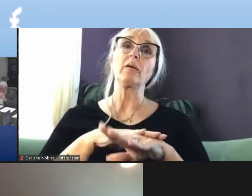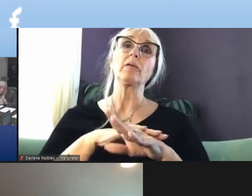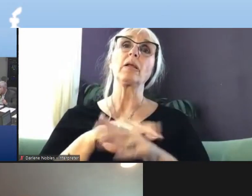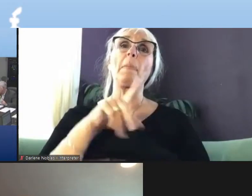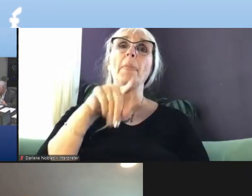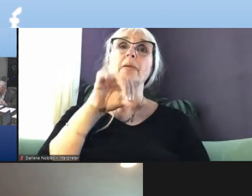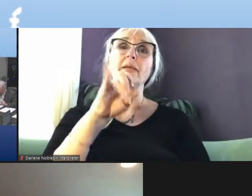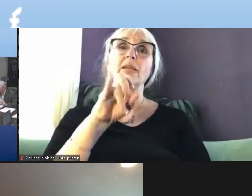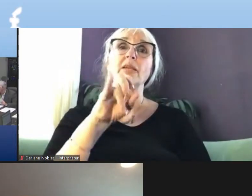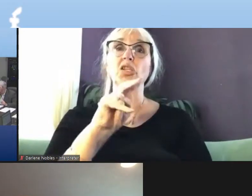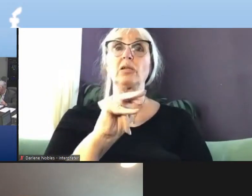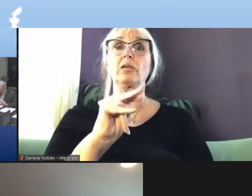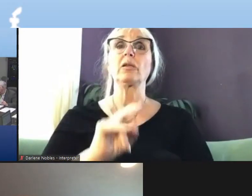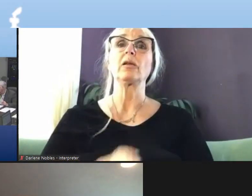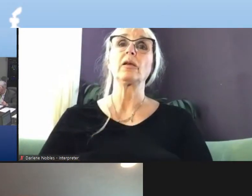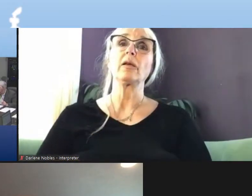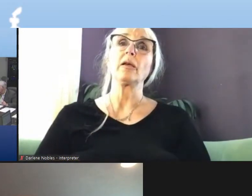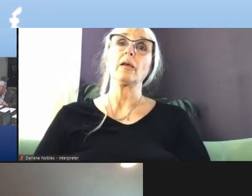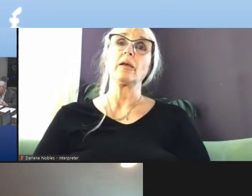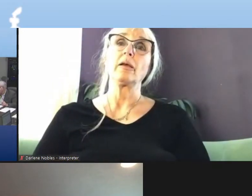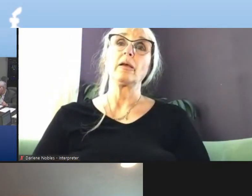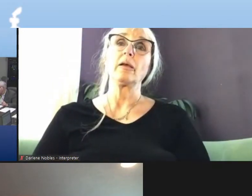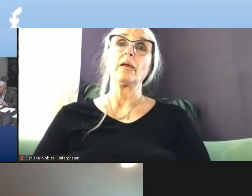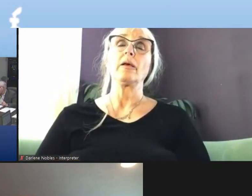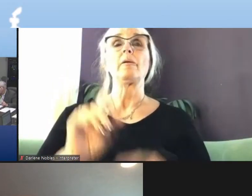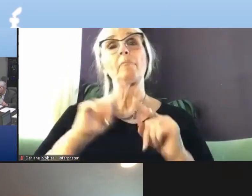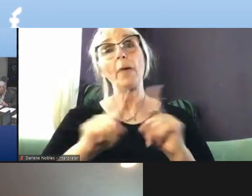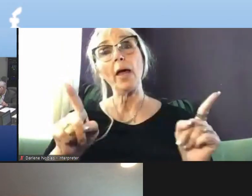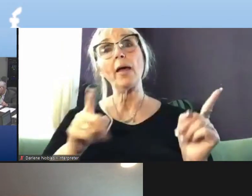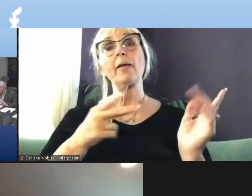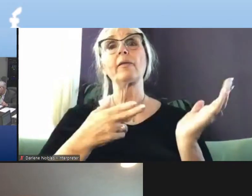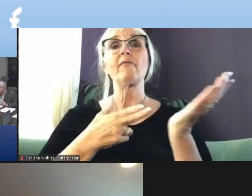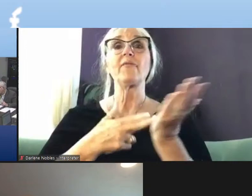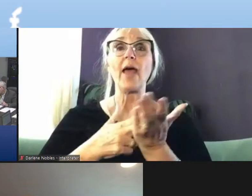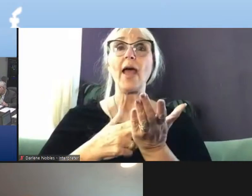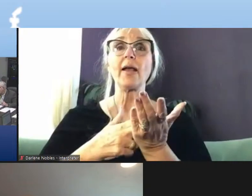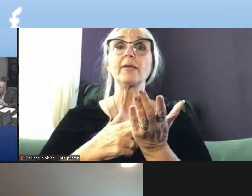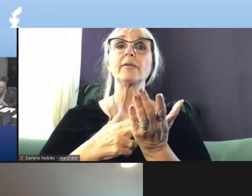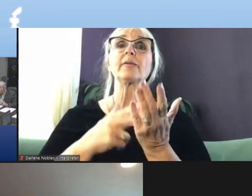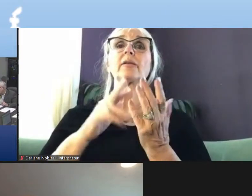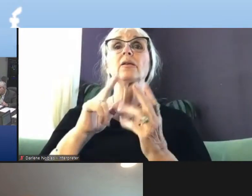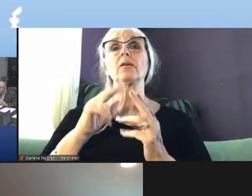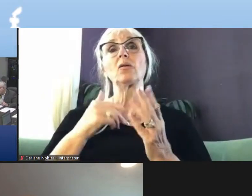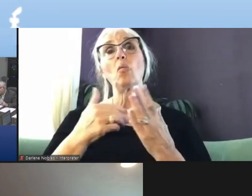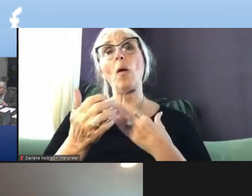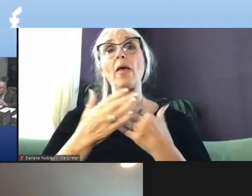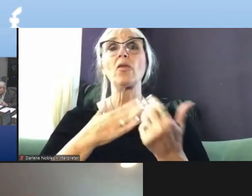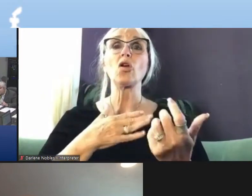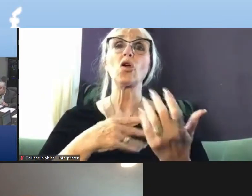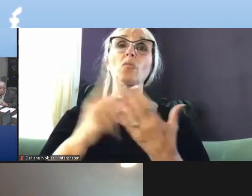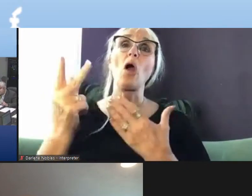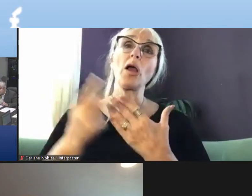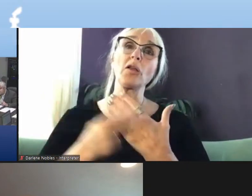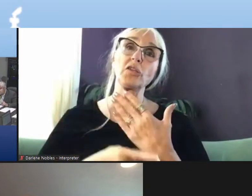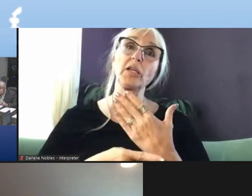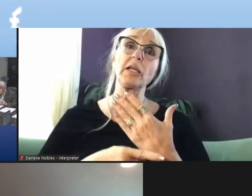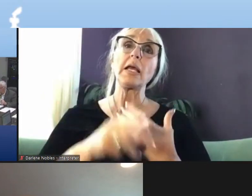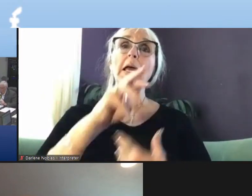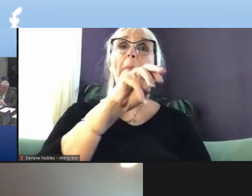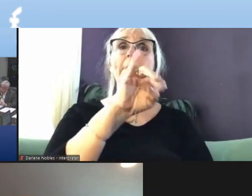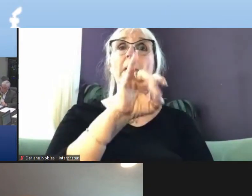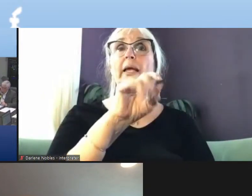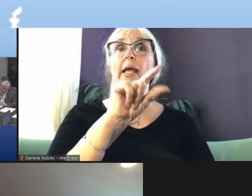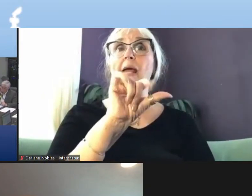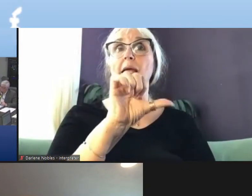list. But the factors are whether the project mitigates or fights the